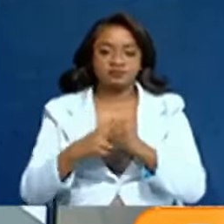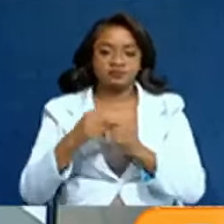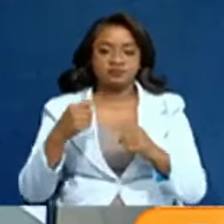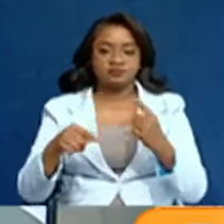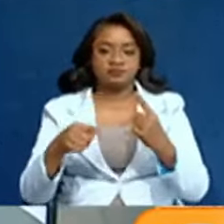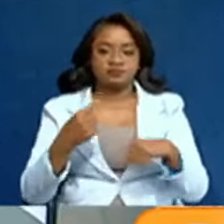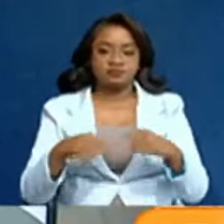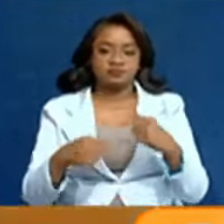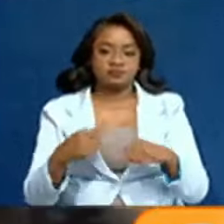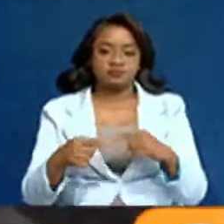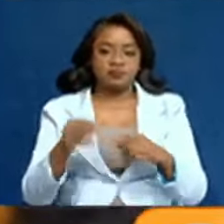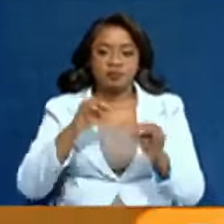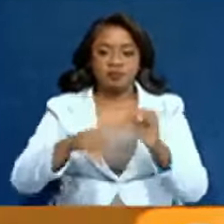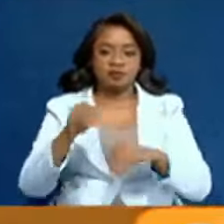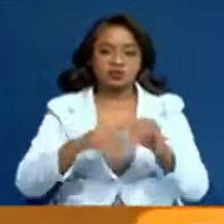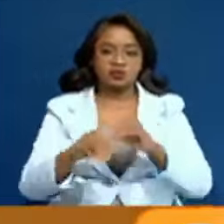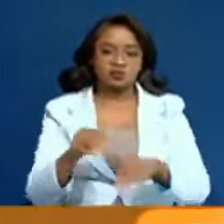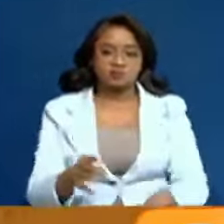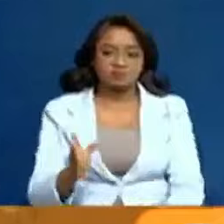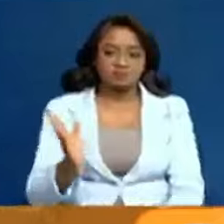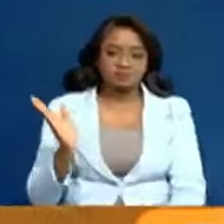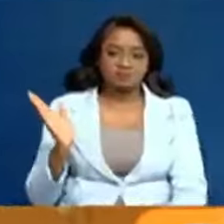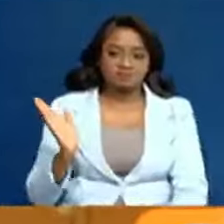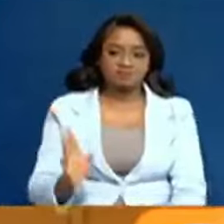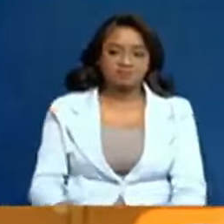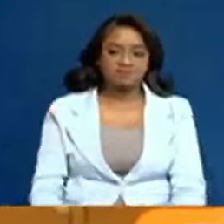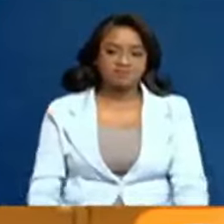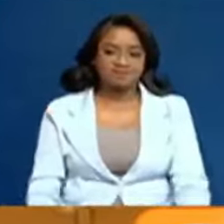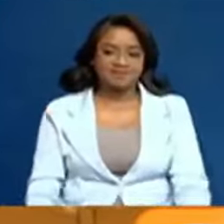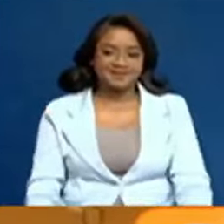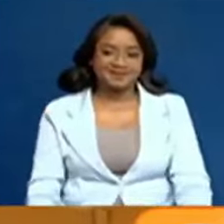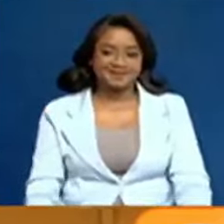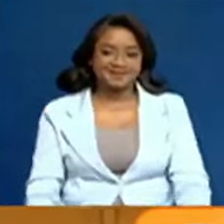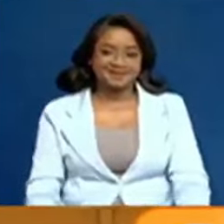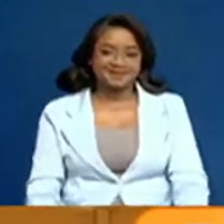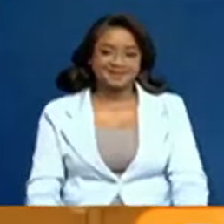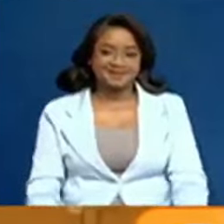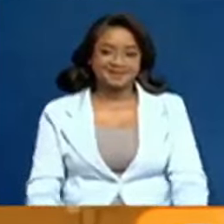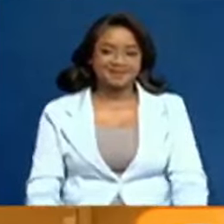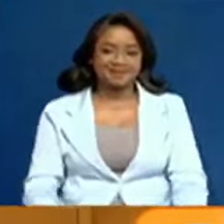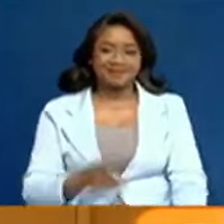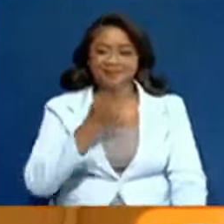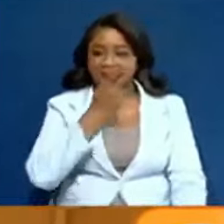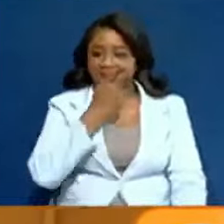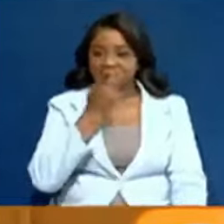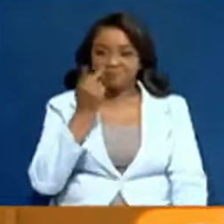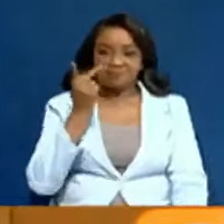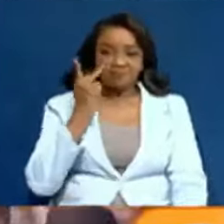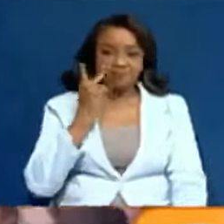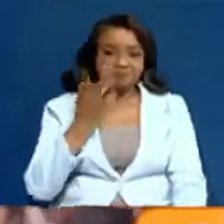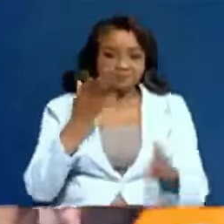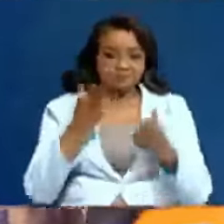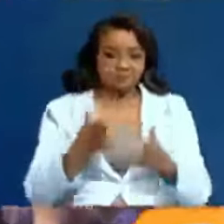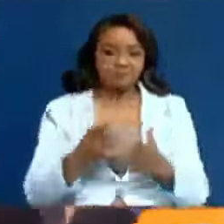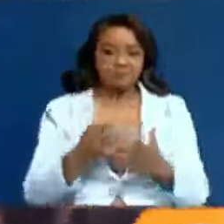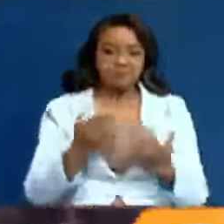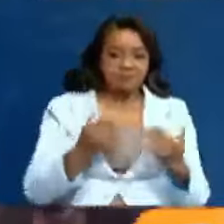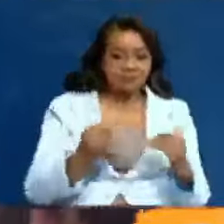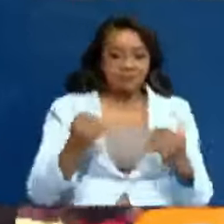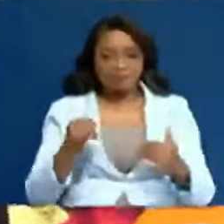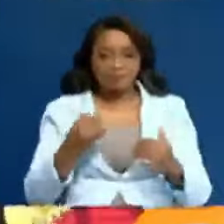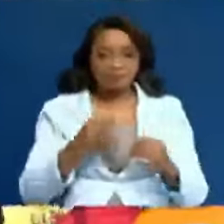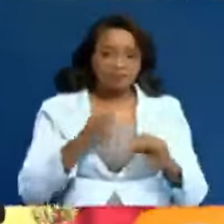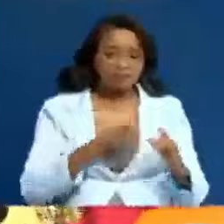reports. Once they get back to their seats. Kalonzo Musyoka finds himself navigating